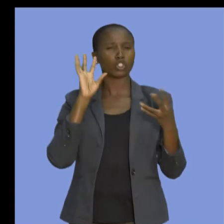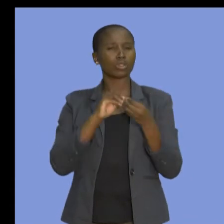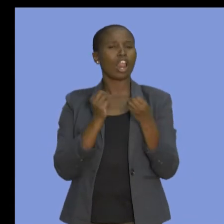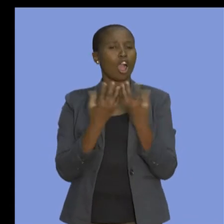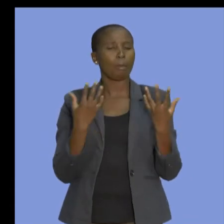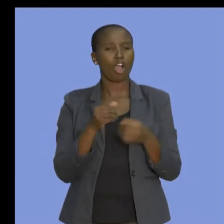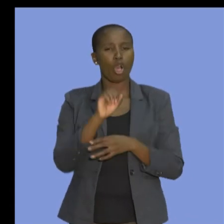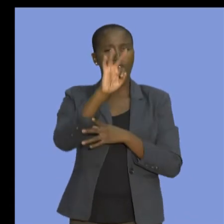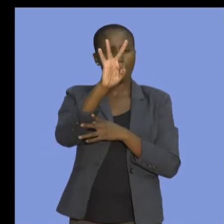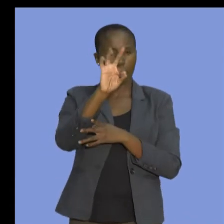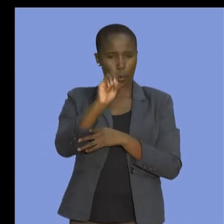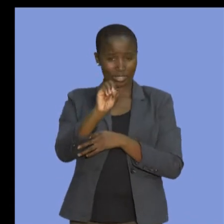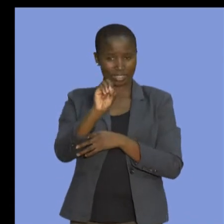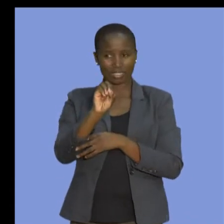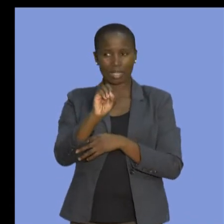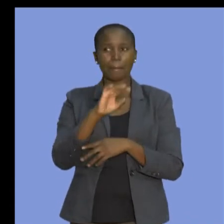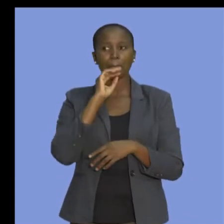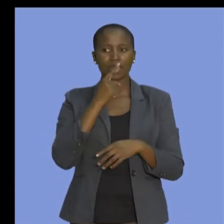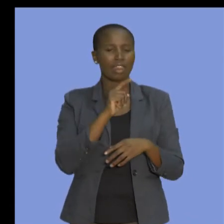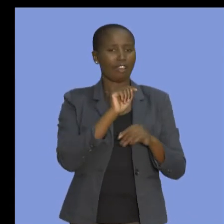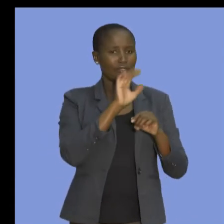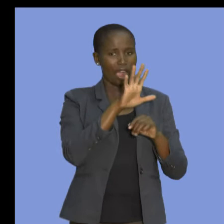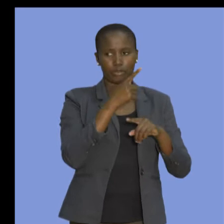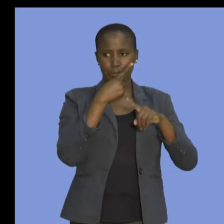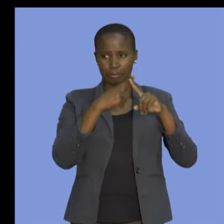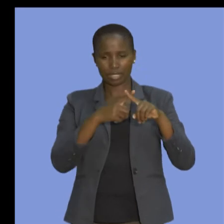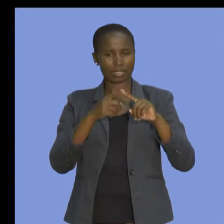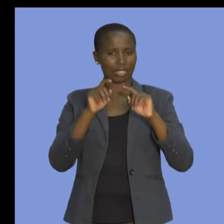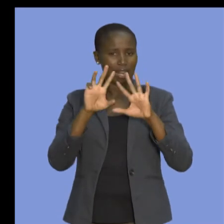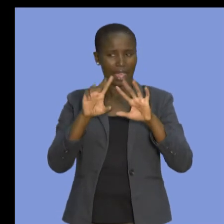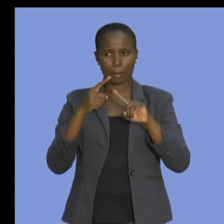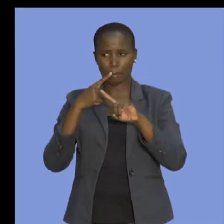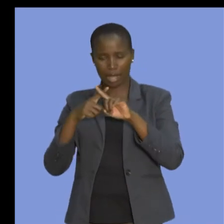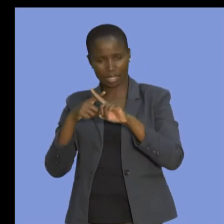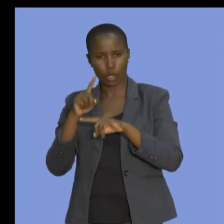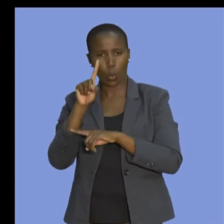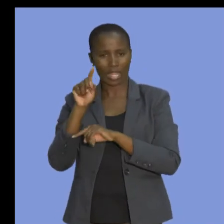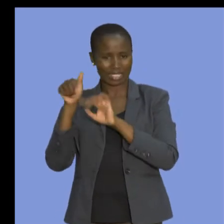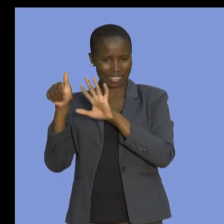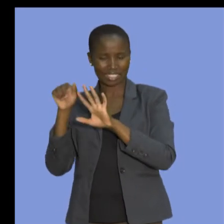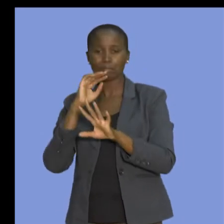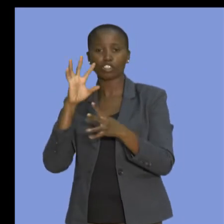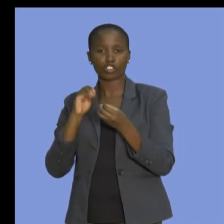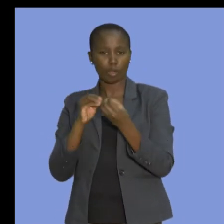runs. Okay, are we together? This would be runs smaller than